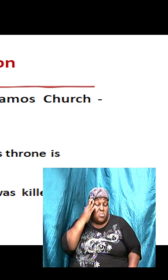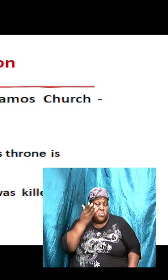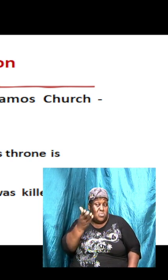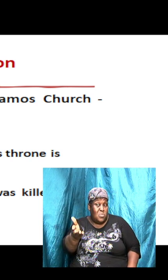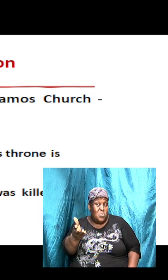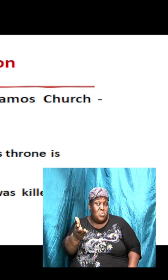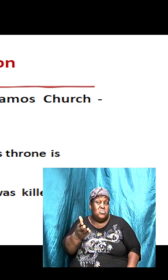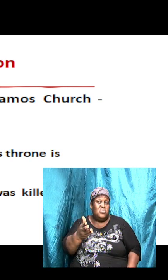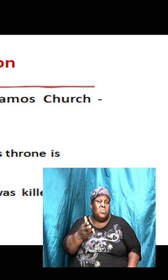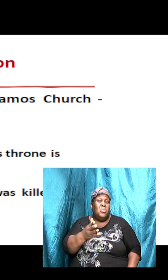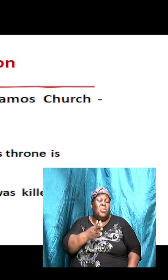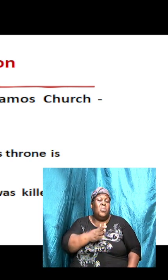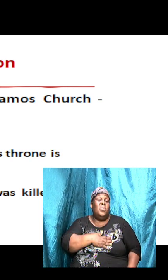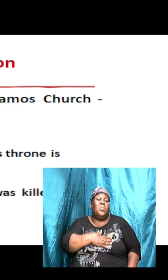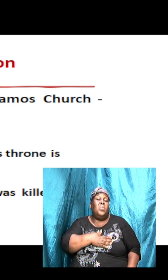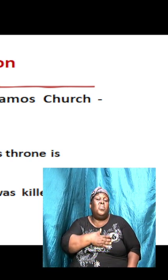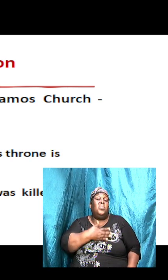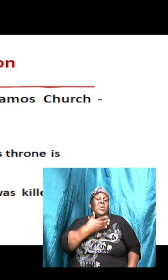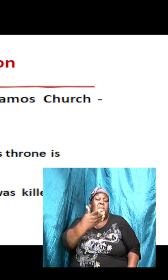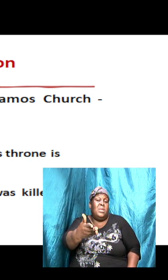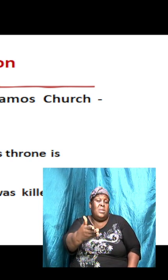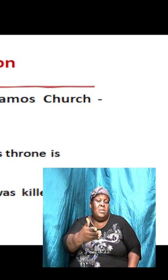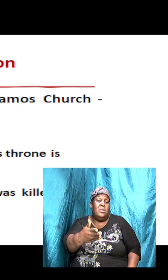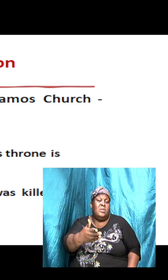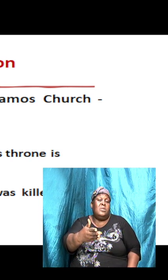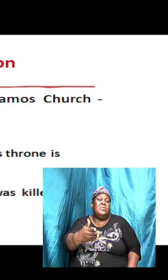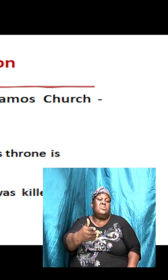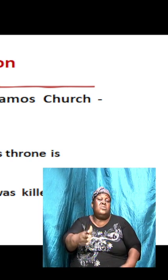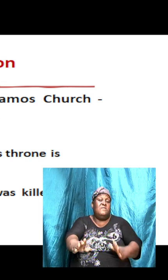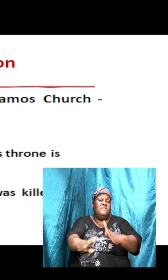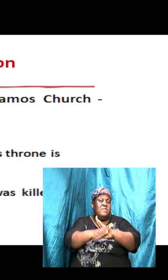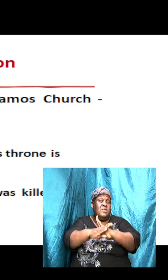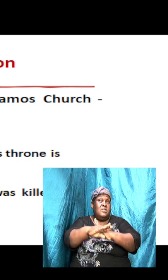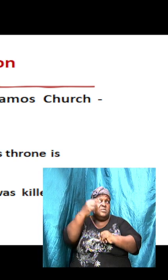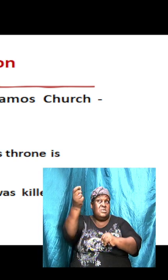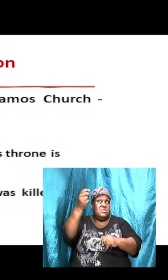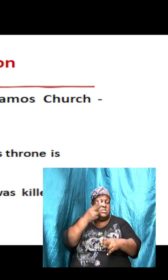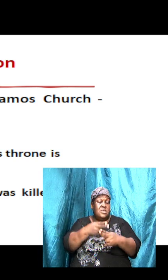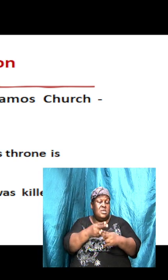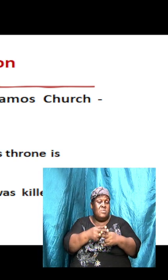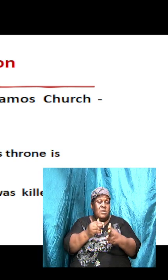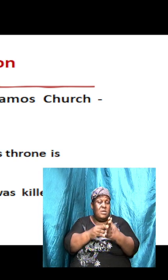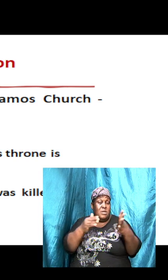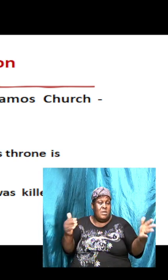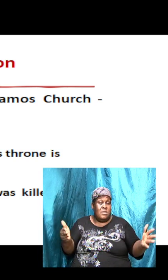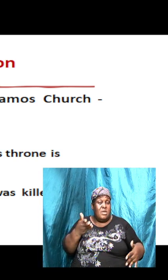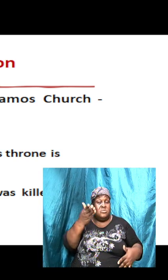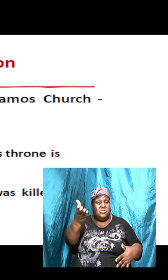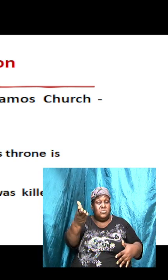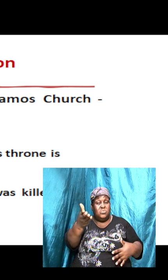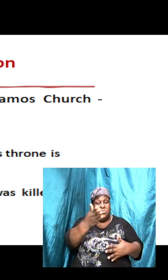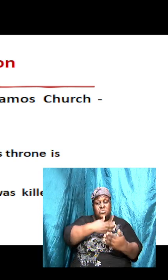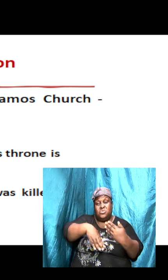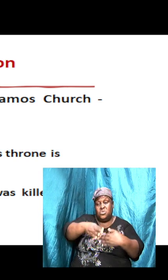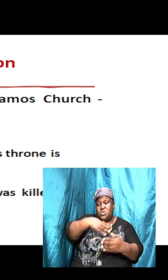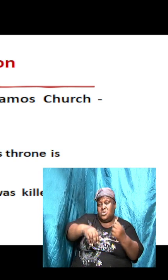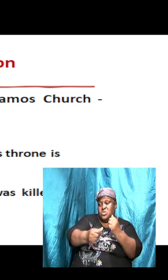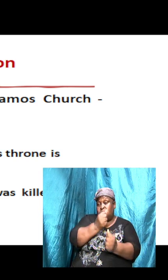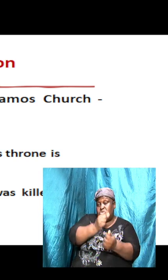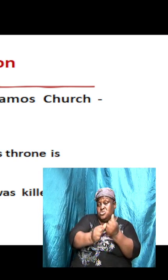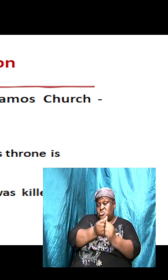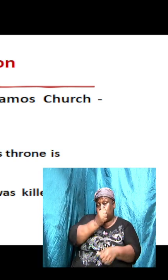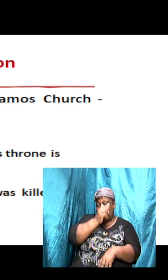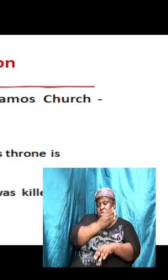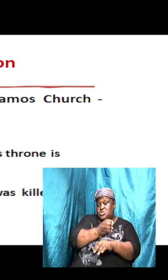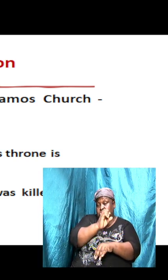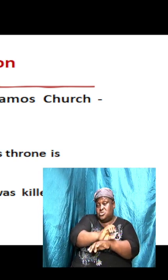willing to defend his name against those that are around to destroy it. He knows.